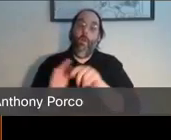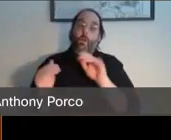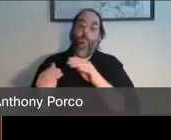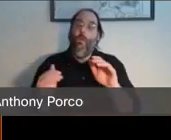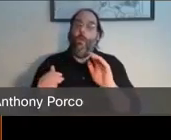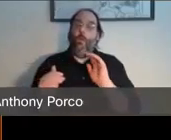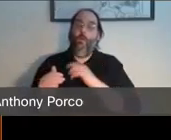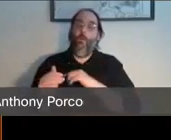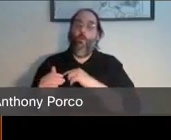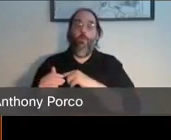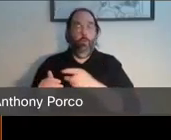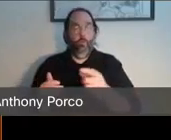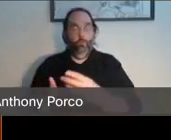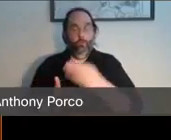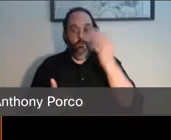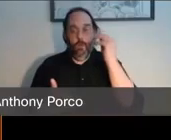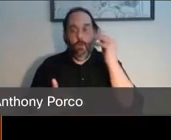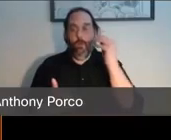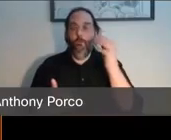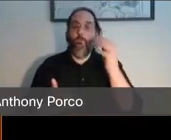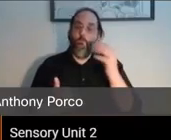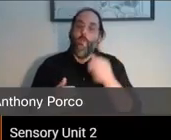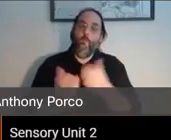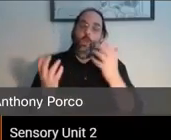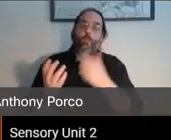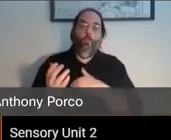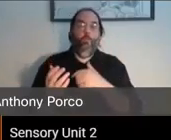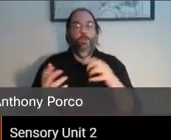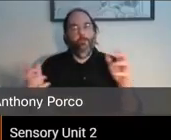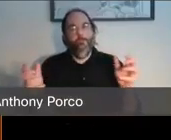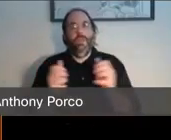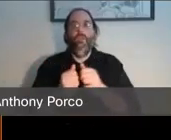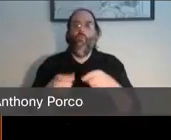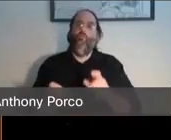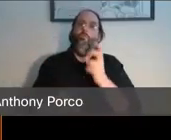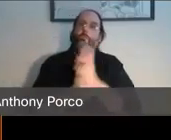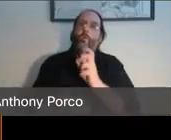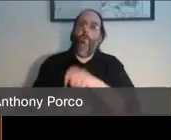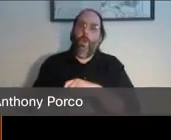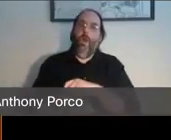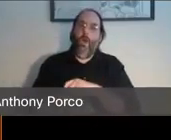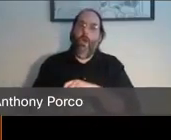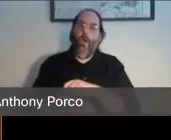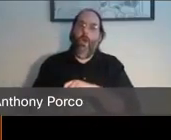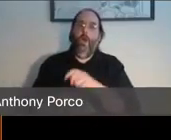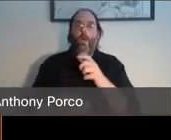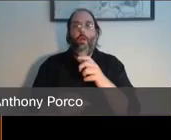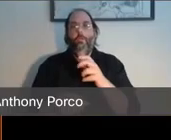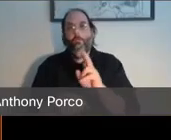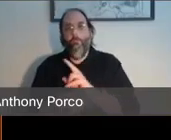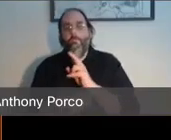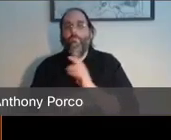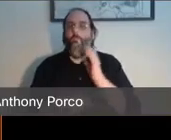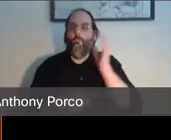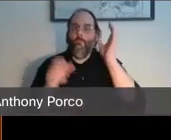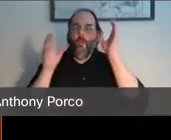our takeaways demonstrate how we came together during these difficult times and through creativity and